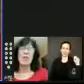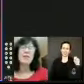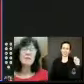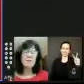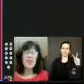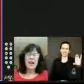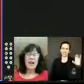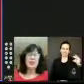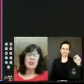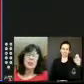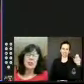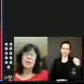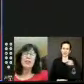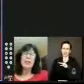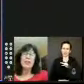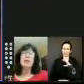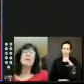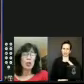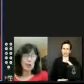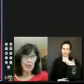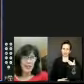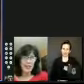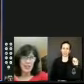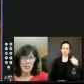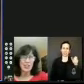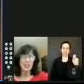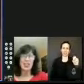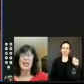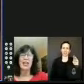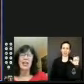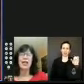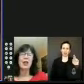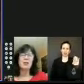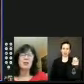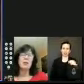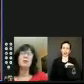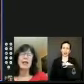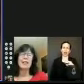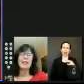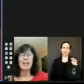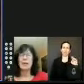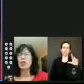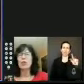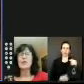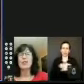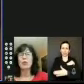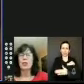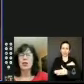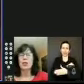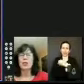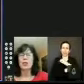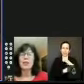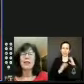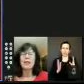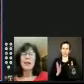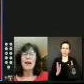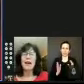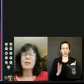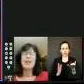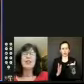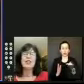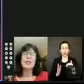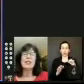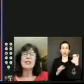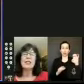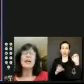of the committee. I'm Sharon Myron. I'm a Multnomah County Commissioner, and I also am a practicing emergency room doctor.